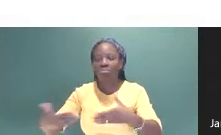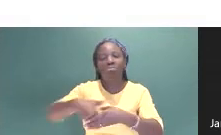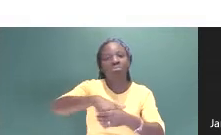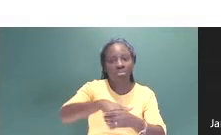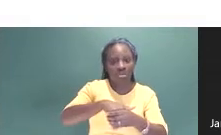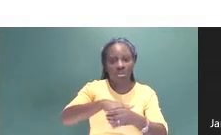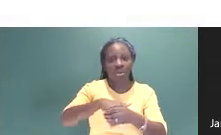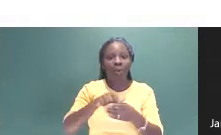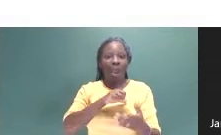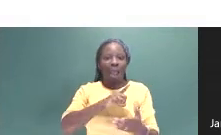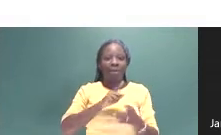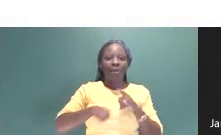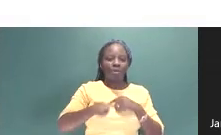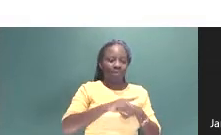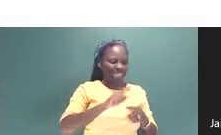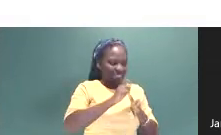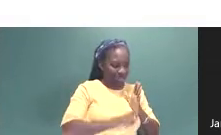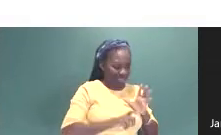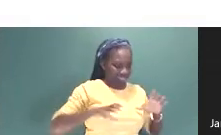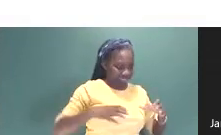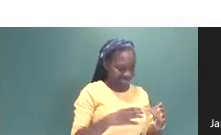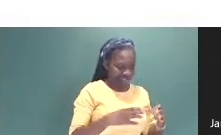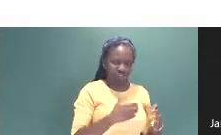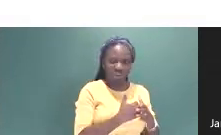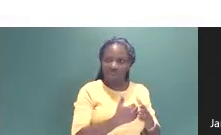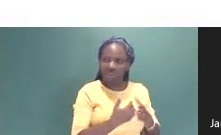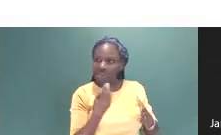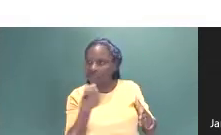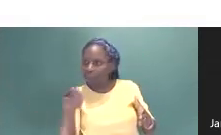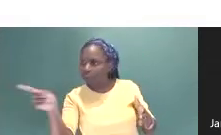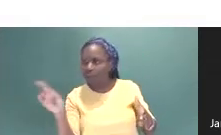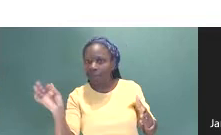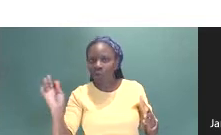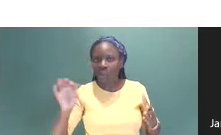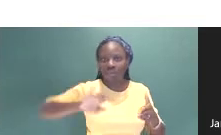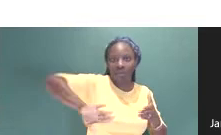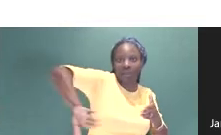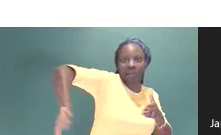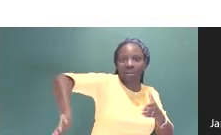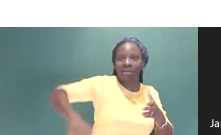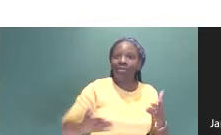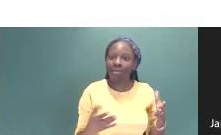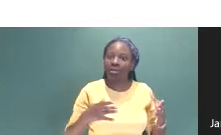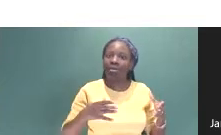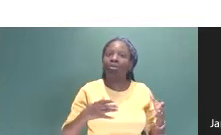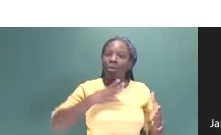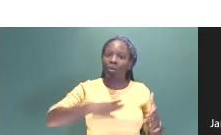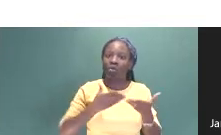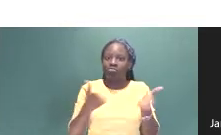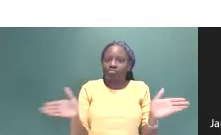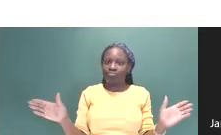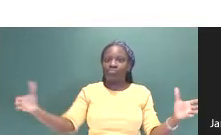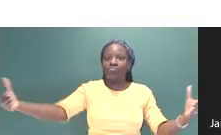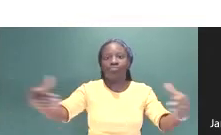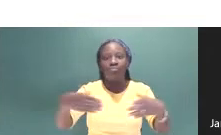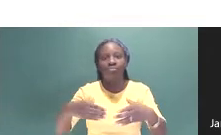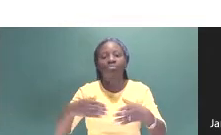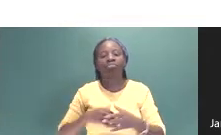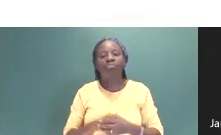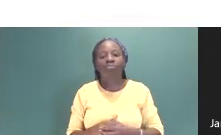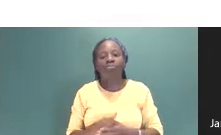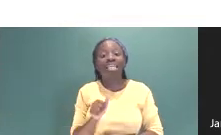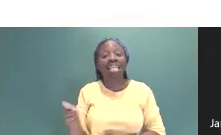involving disability, people from these groups can be excluded. Okay, next slide, please, Mary.